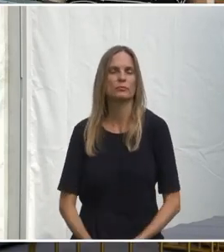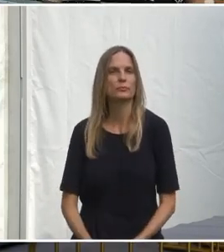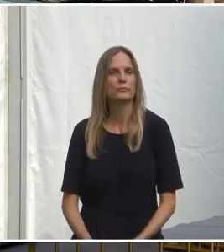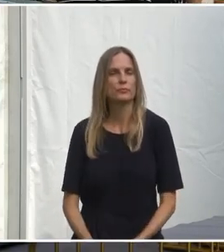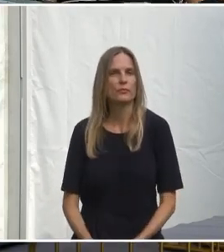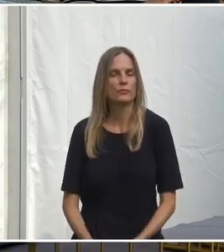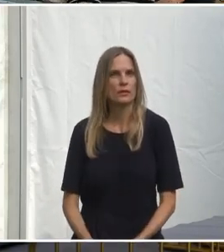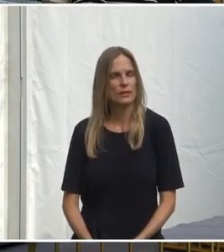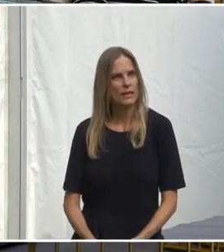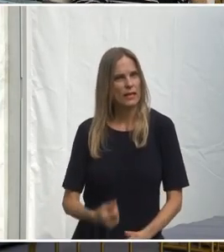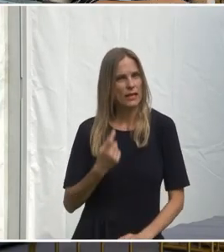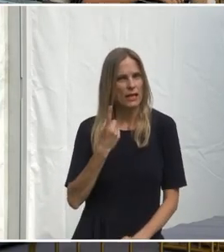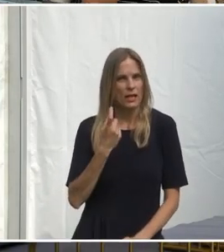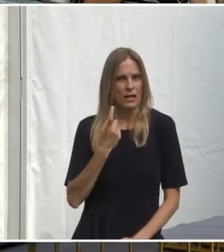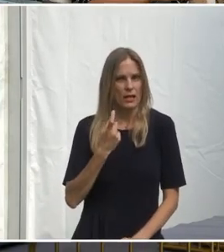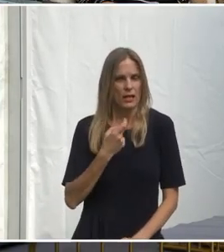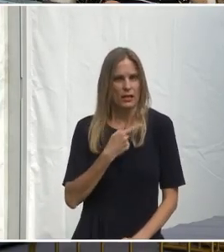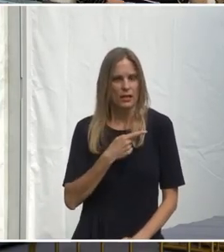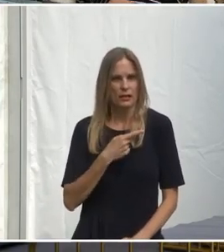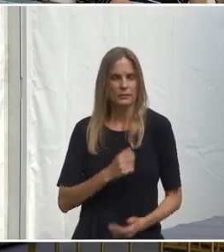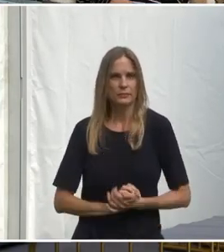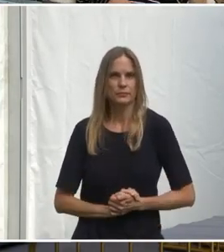Maybe one thing when it comes to,